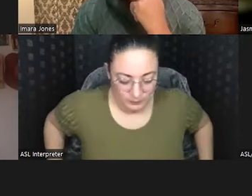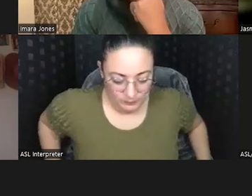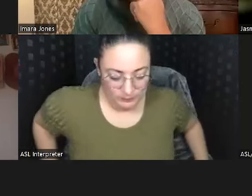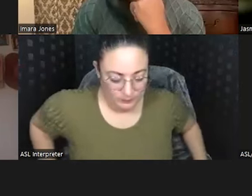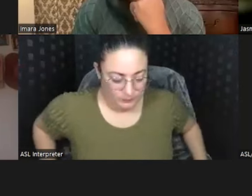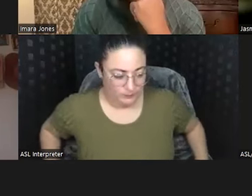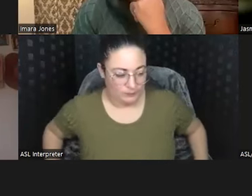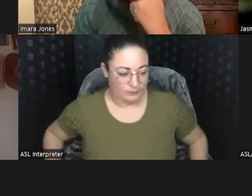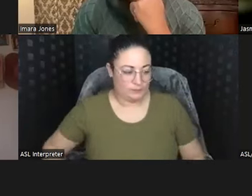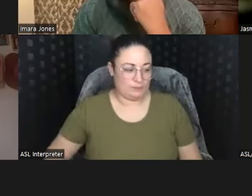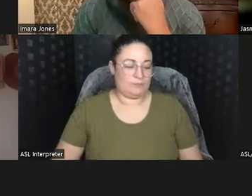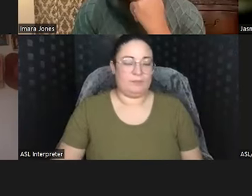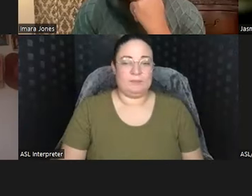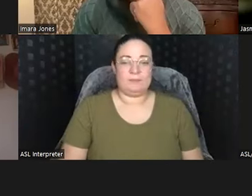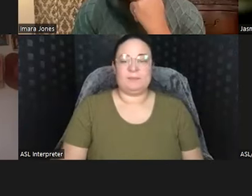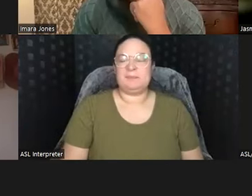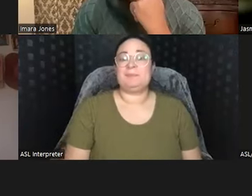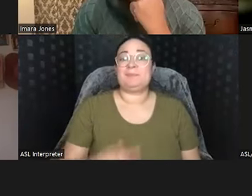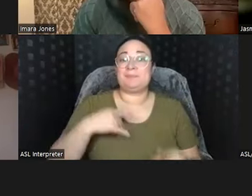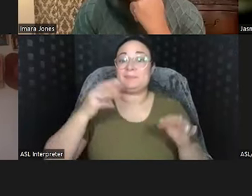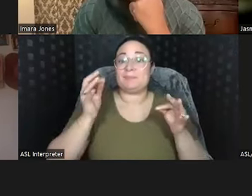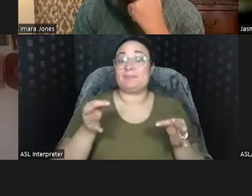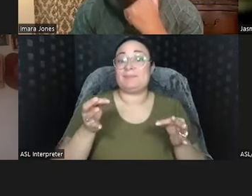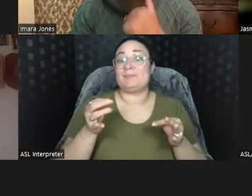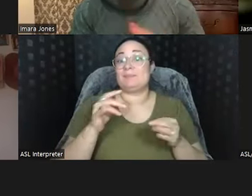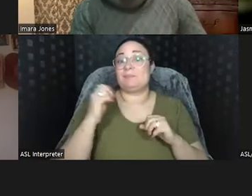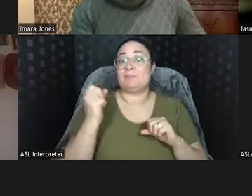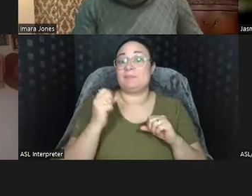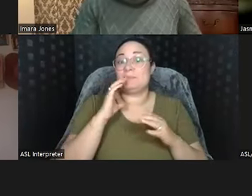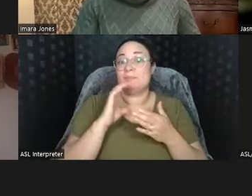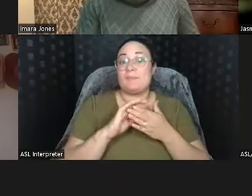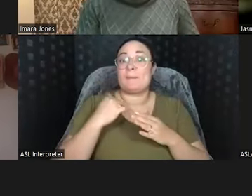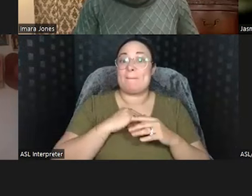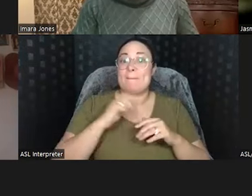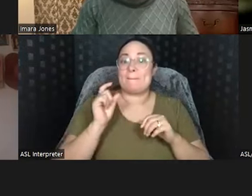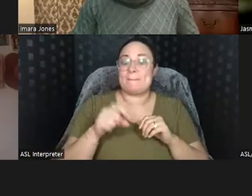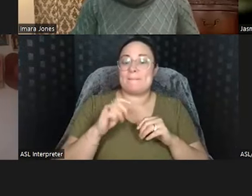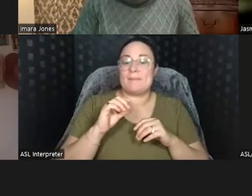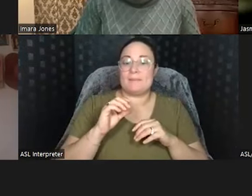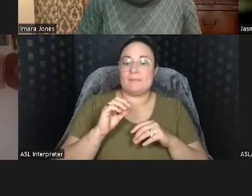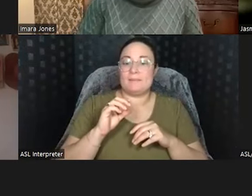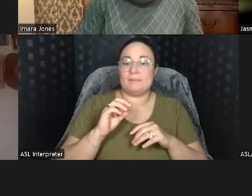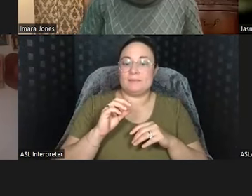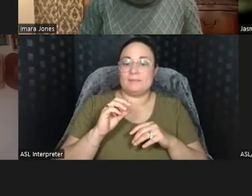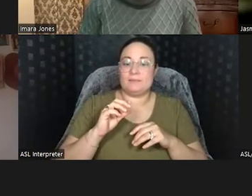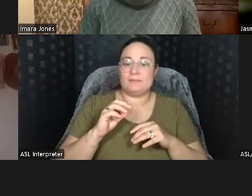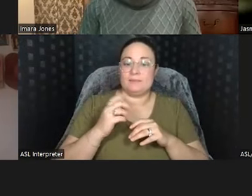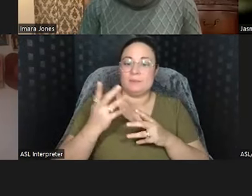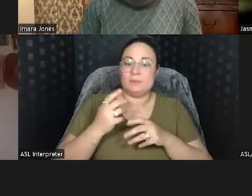So yeah, I definitely am a strong believer in that we have to address the root causes